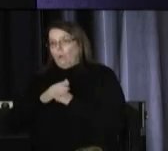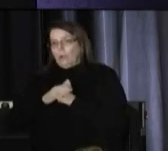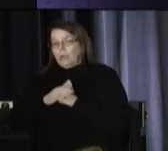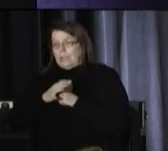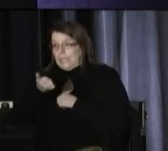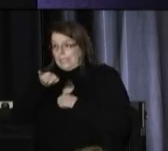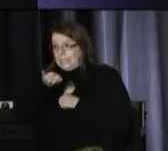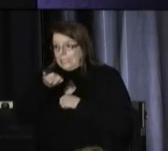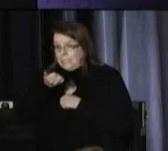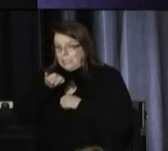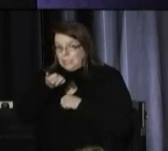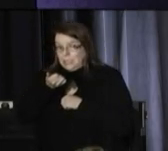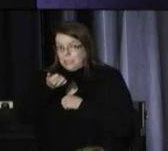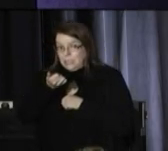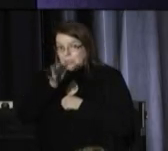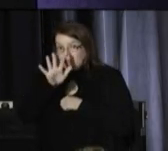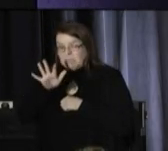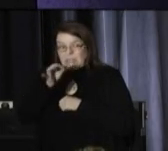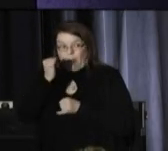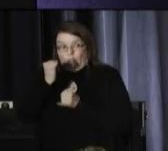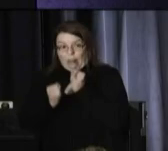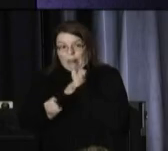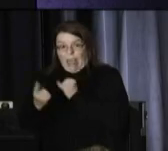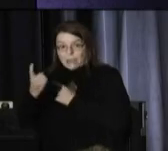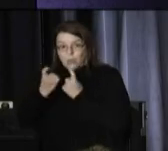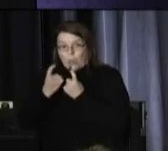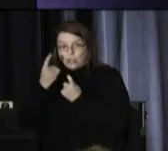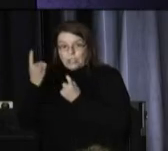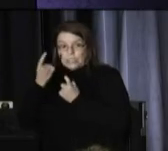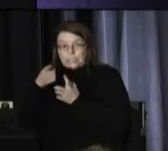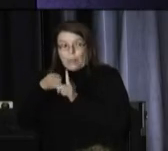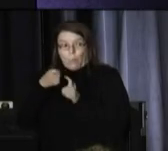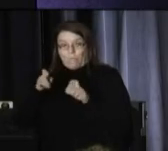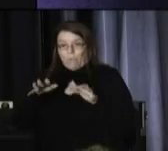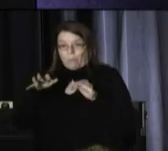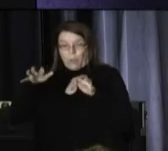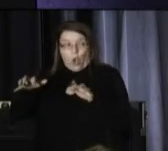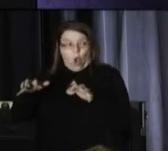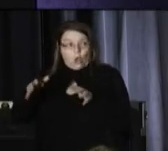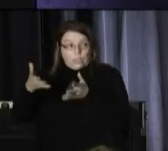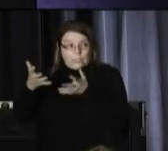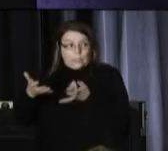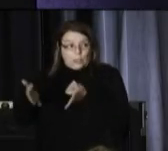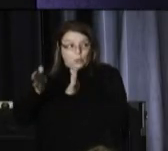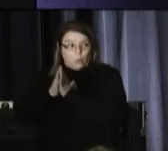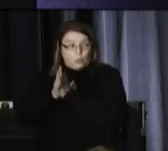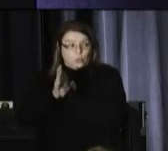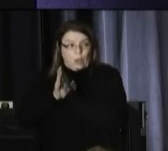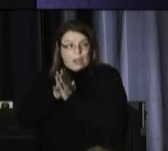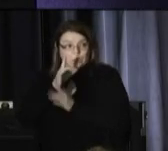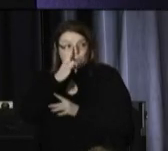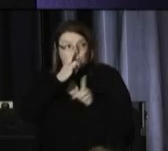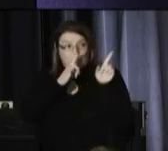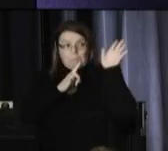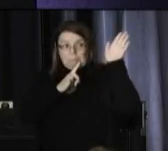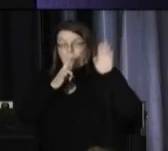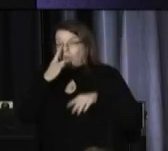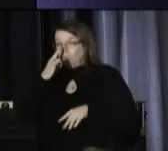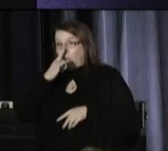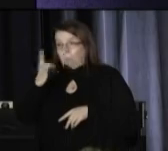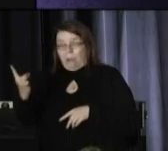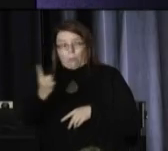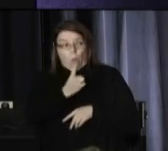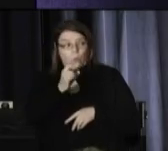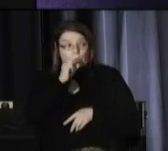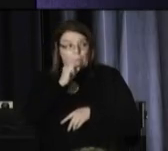Is there a last question that someone from the audience would like to ask? Would you mind going to the microphone there?